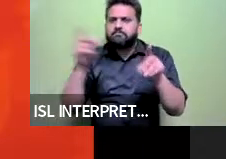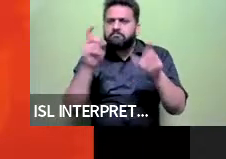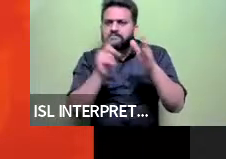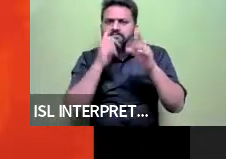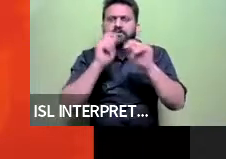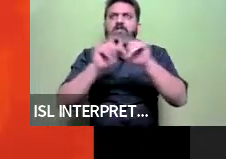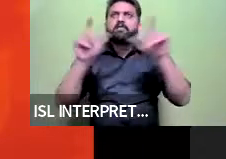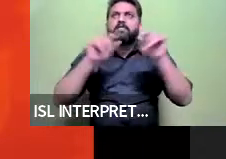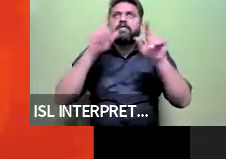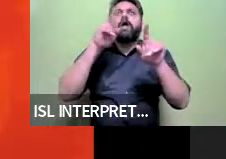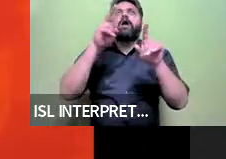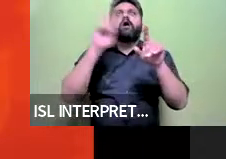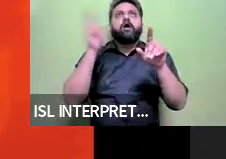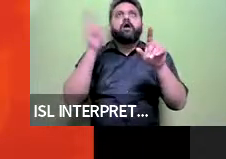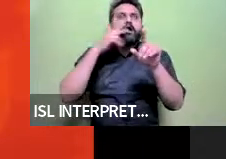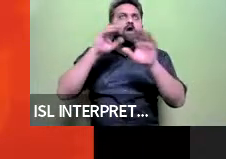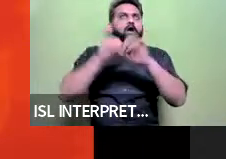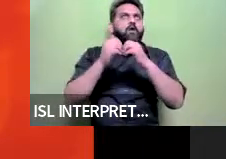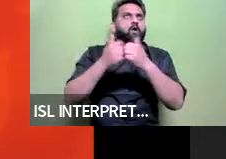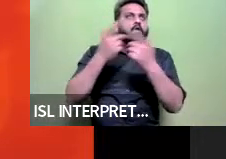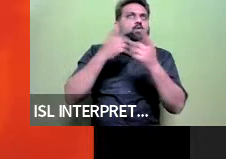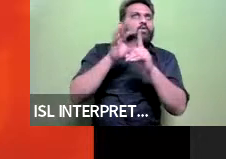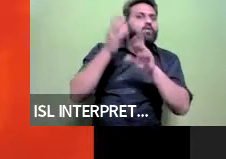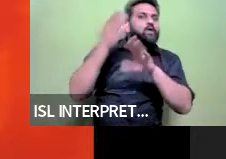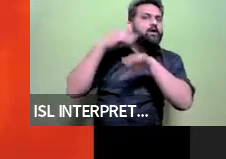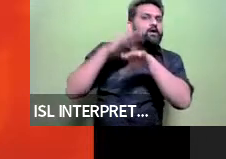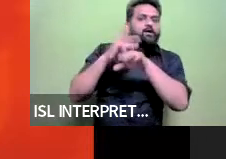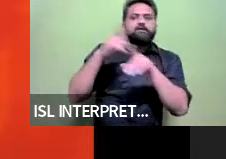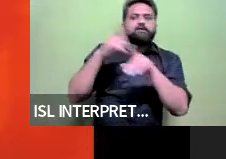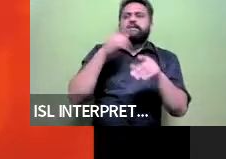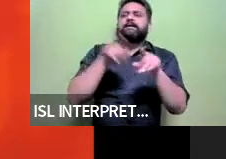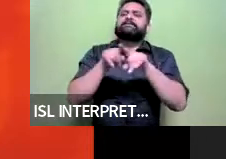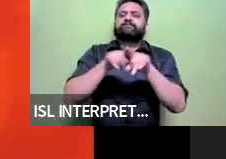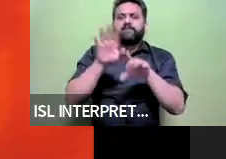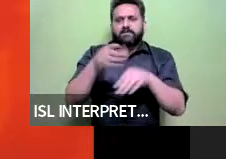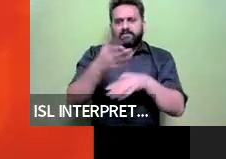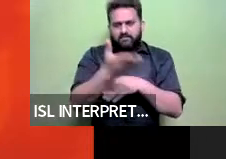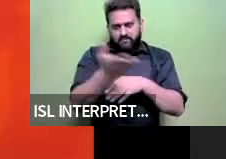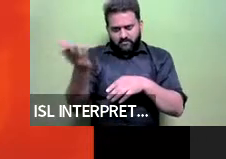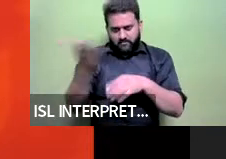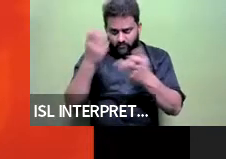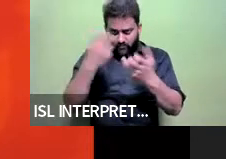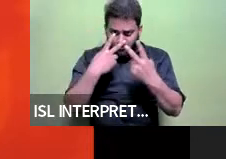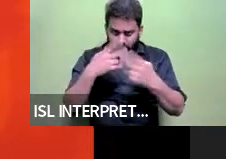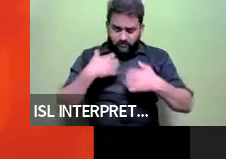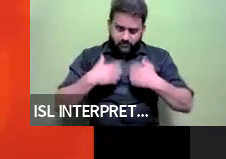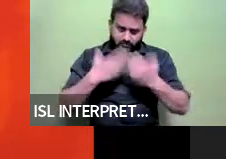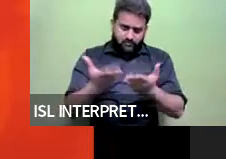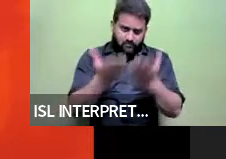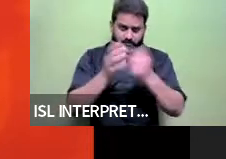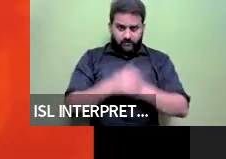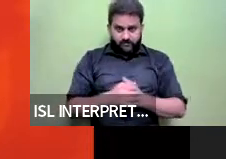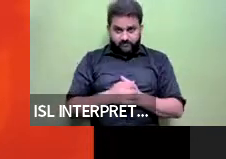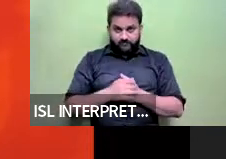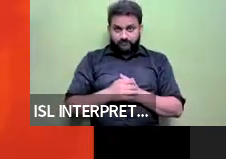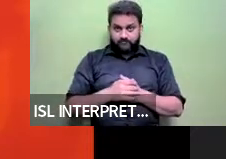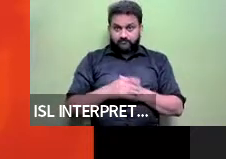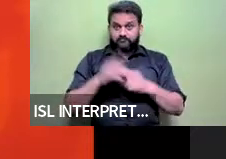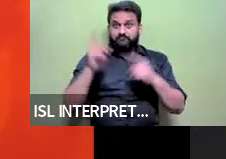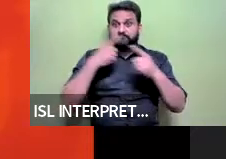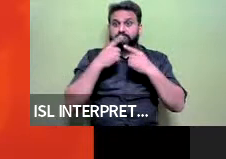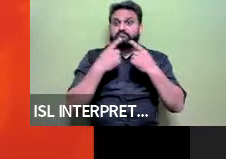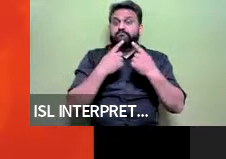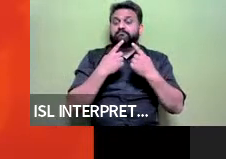by the champions, and you can see how they have done it. This is just an example to show it to you. After finishing